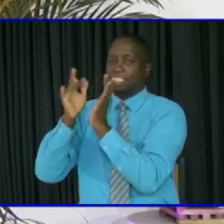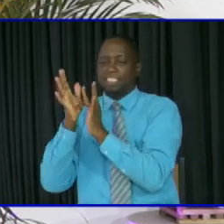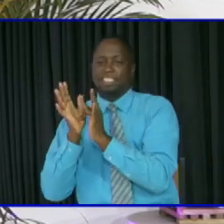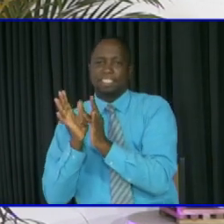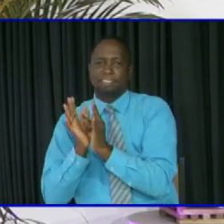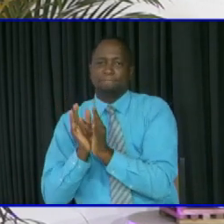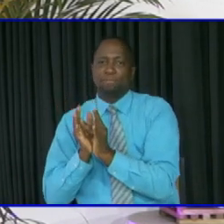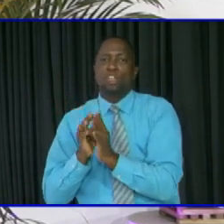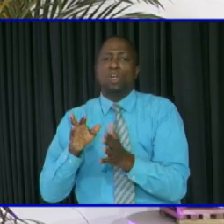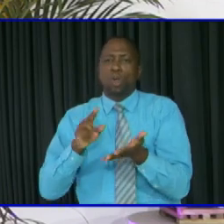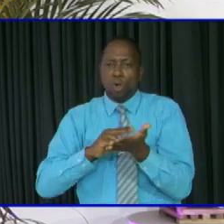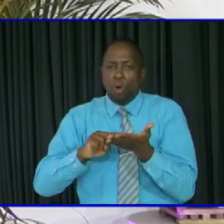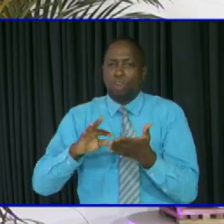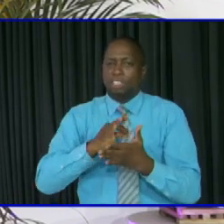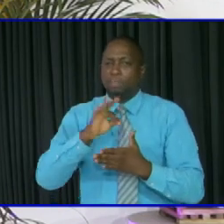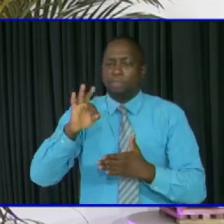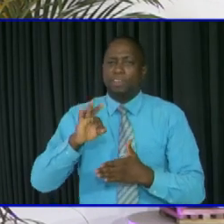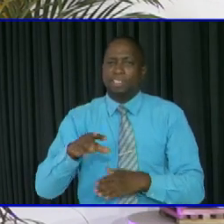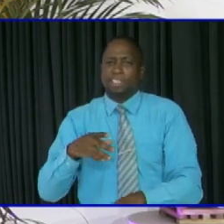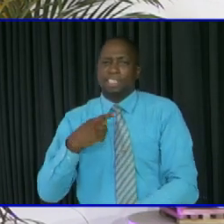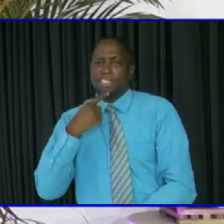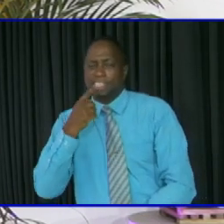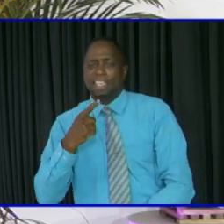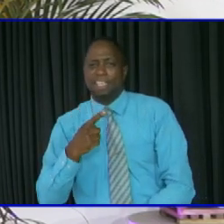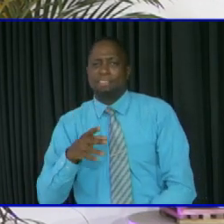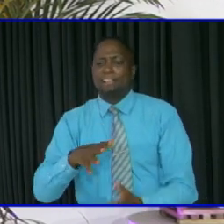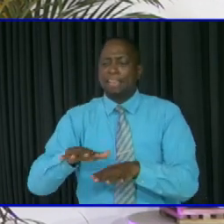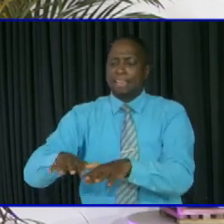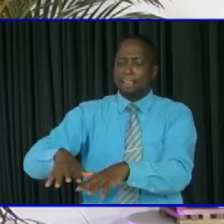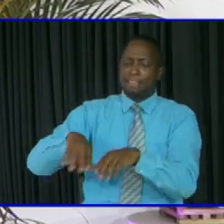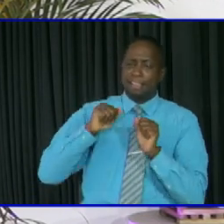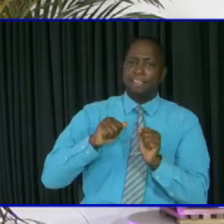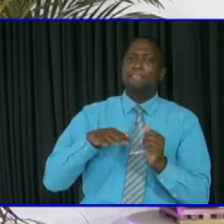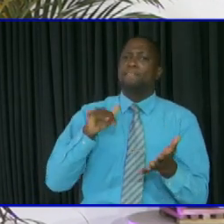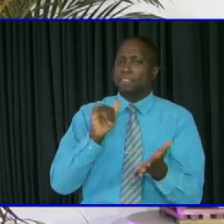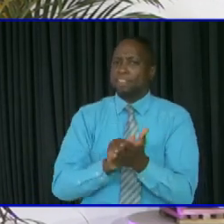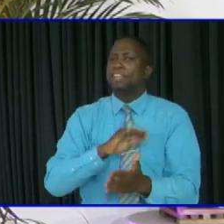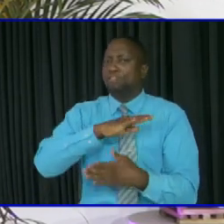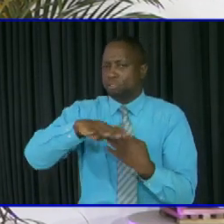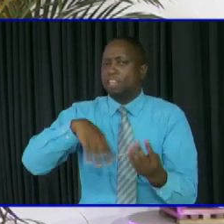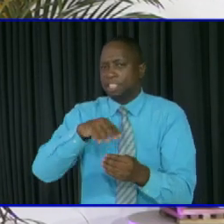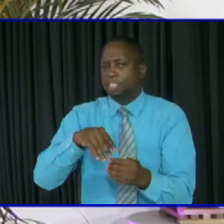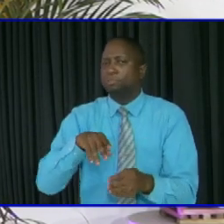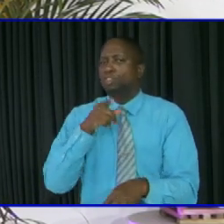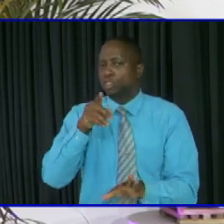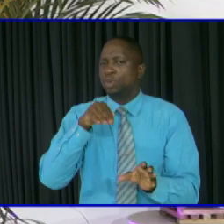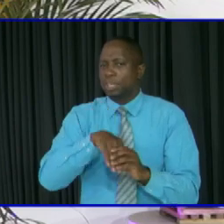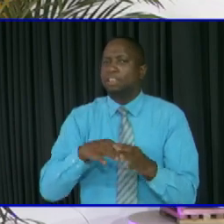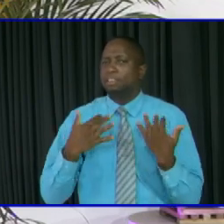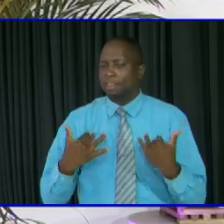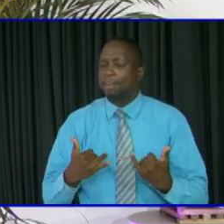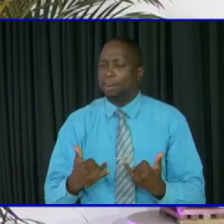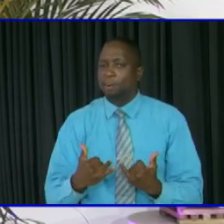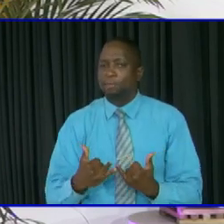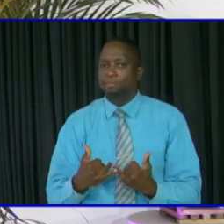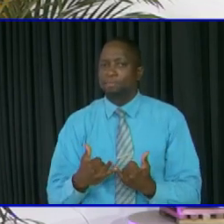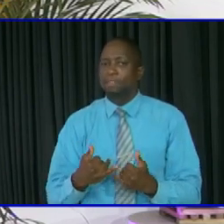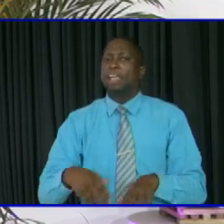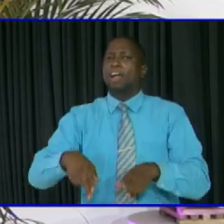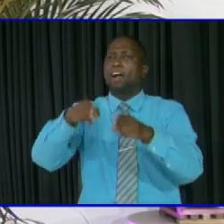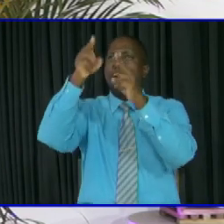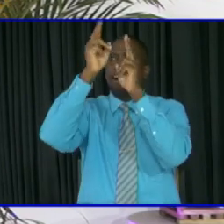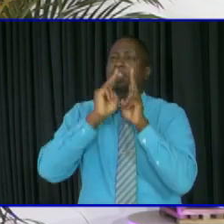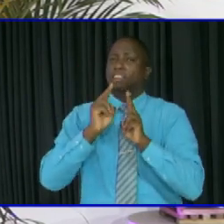Spirit is telling you, leave that forbidden relationship. The Holy Spirit is telling you, honor the Lord